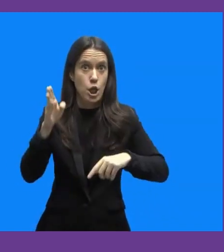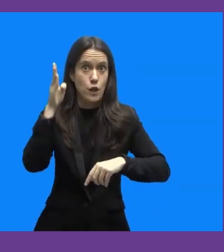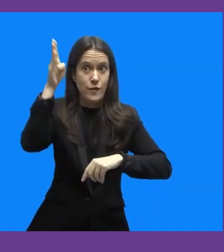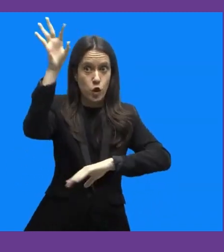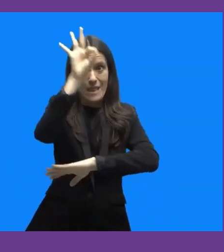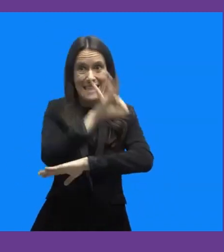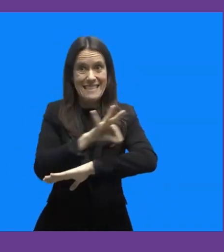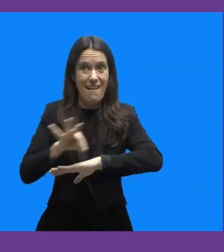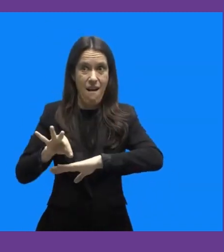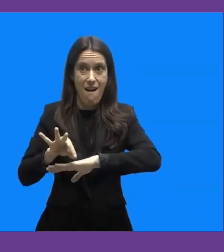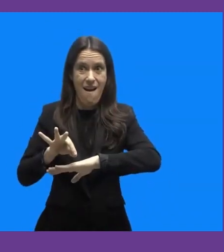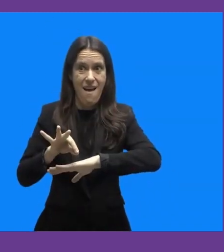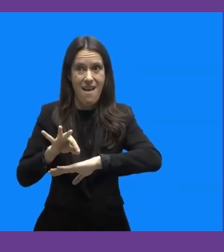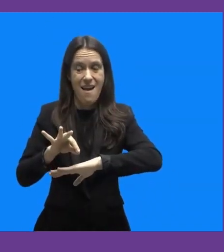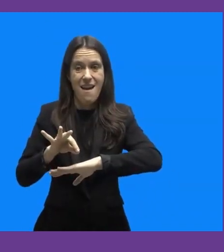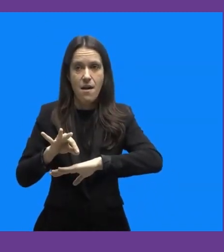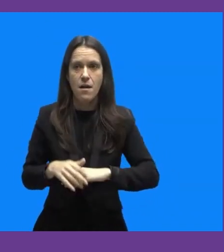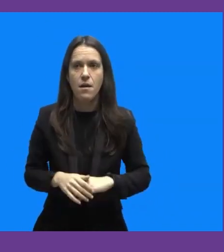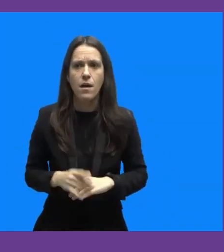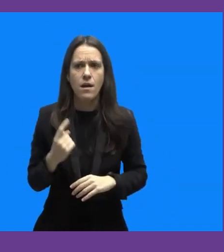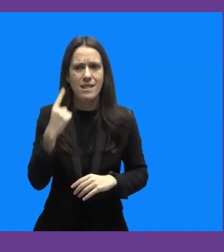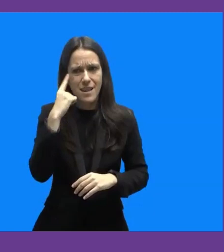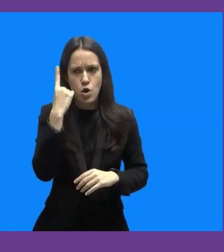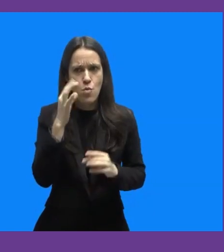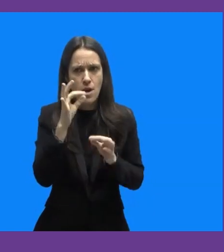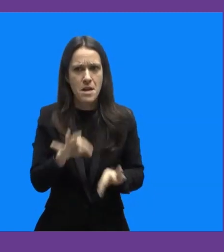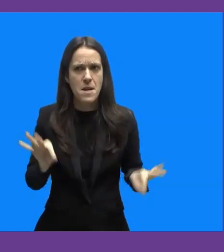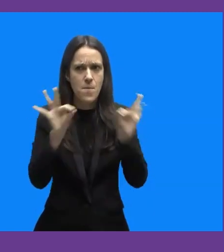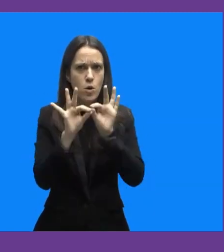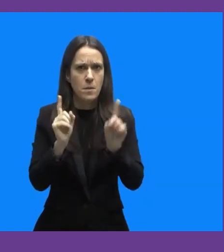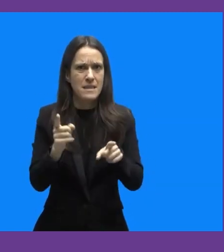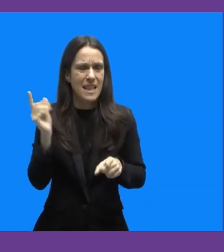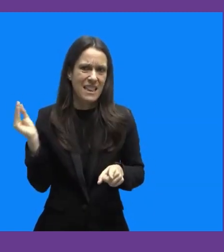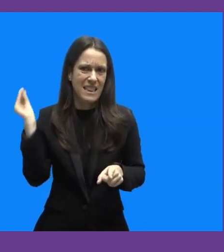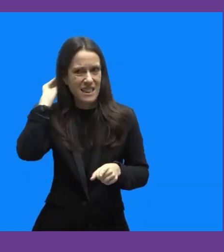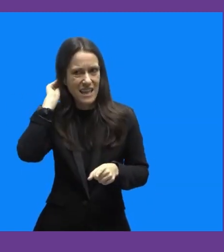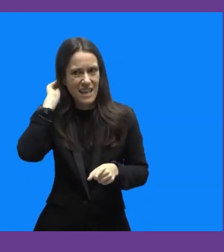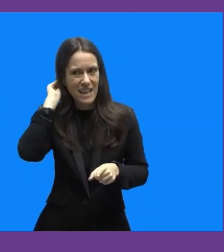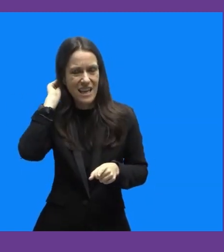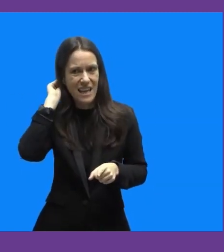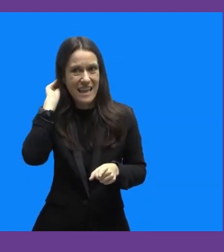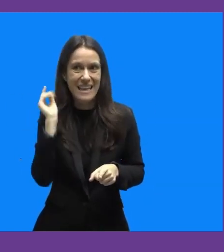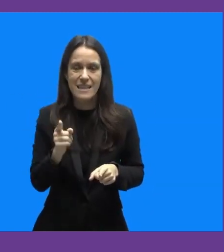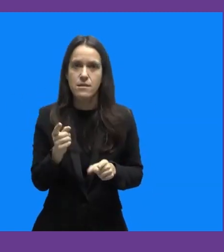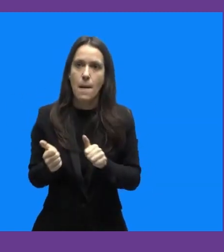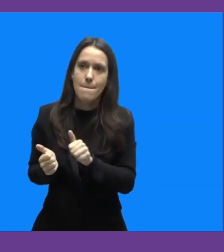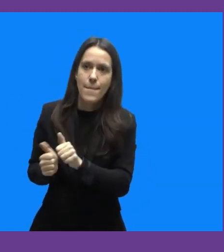relevant things that we need to tackle in this practice of design as a